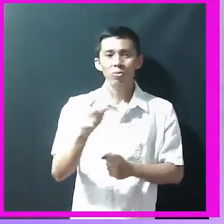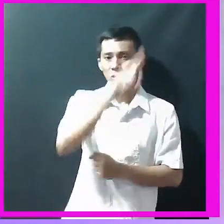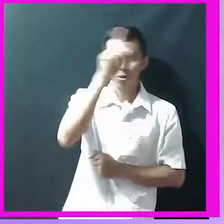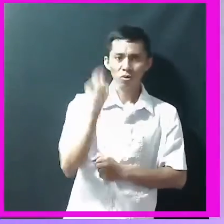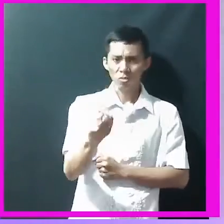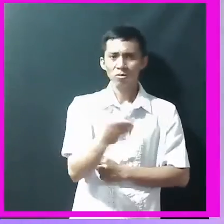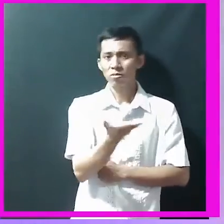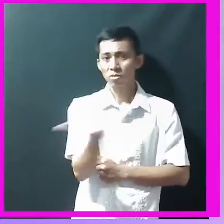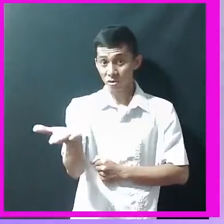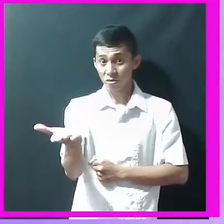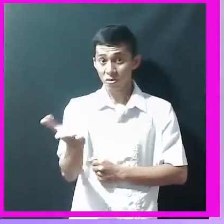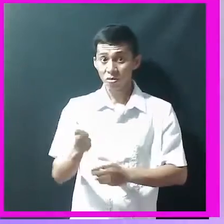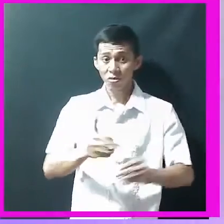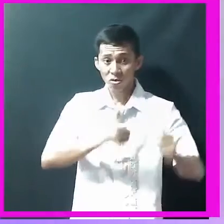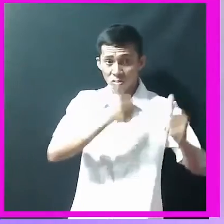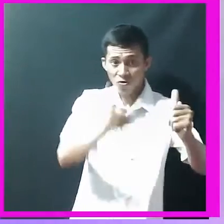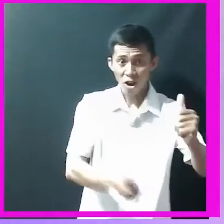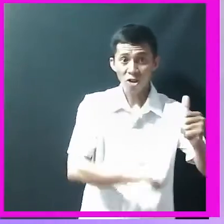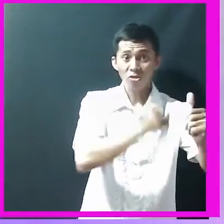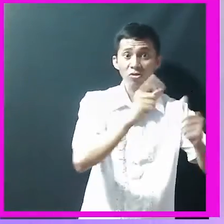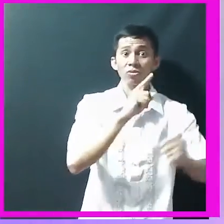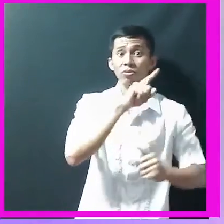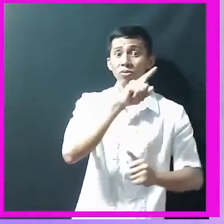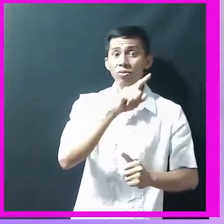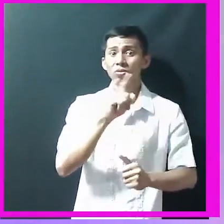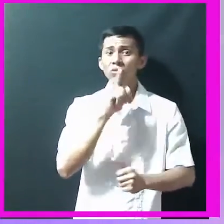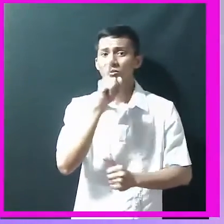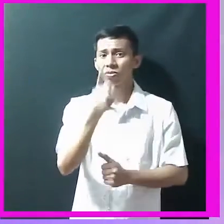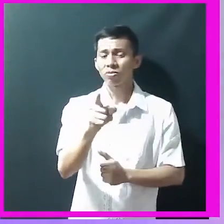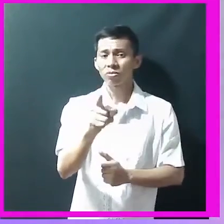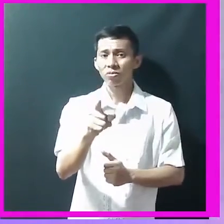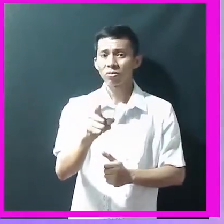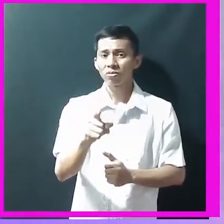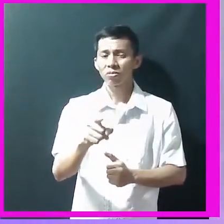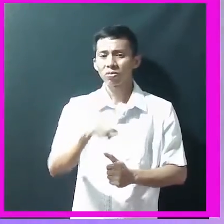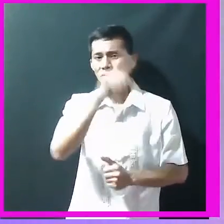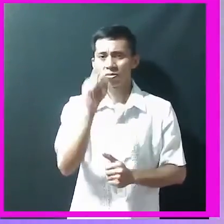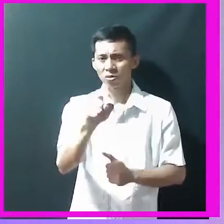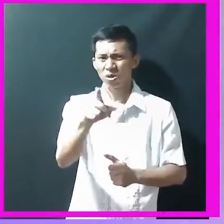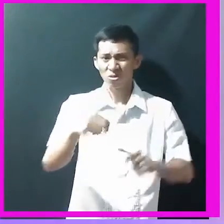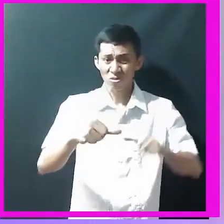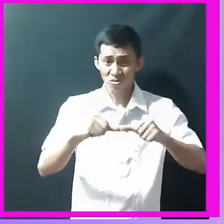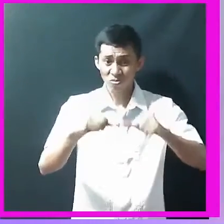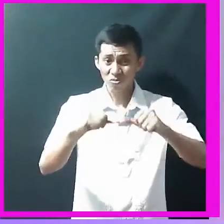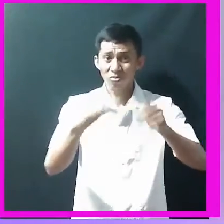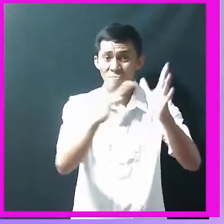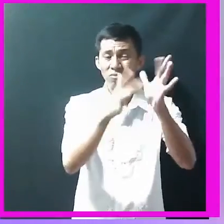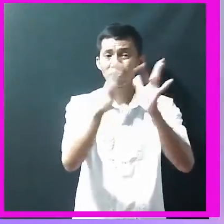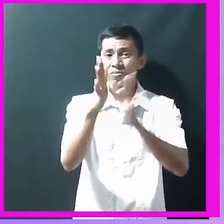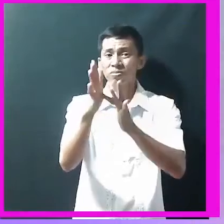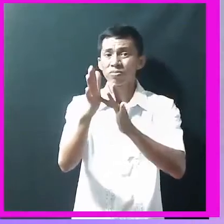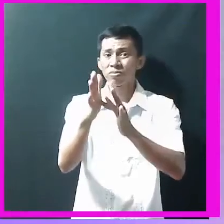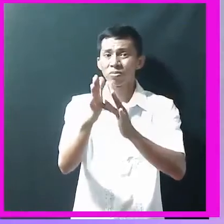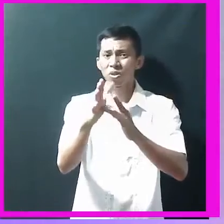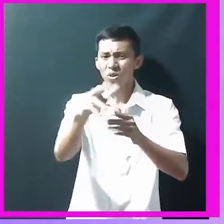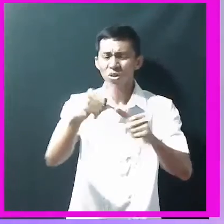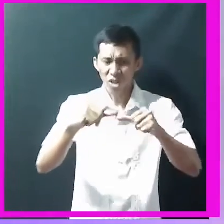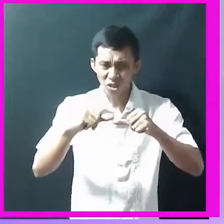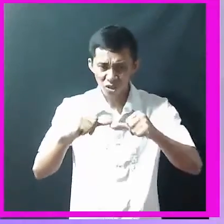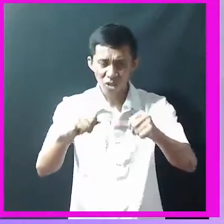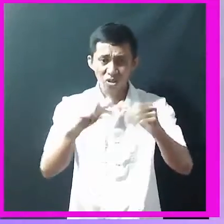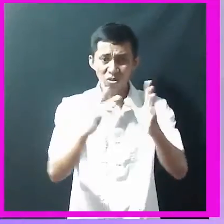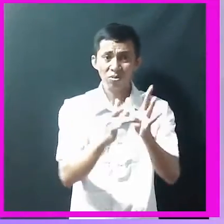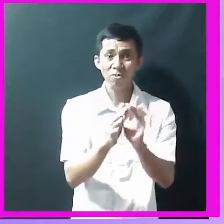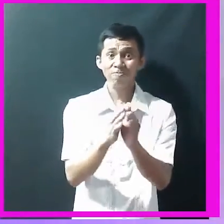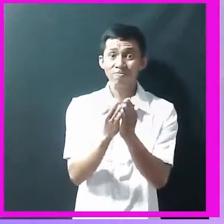truth? Are you abiding in Christ? Are you abiding in the truth, the scriptures? Are you